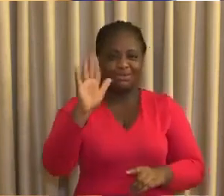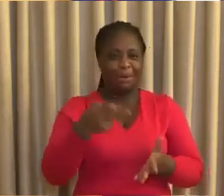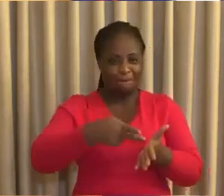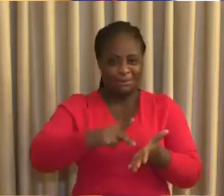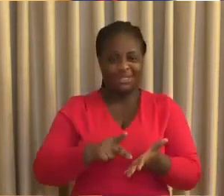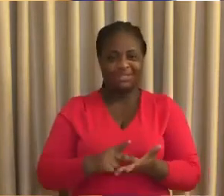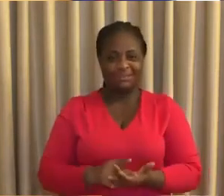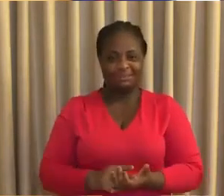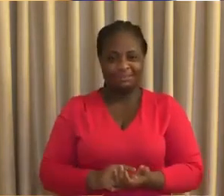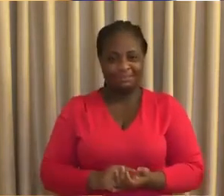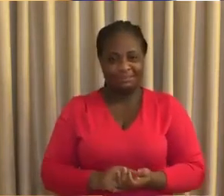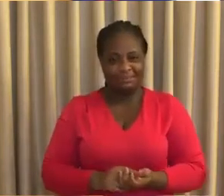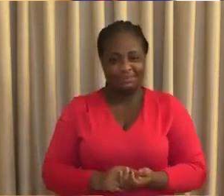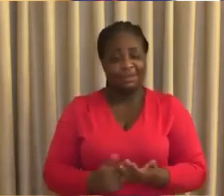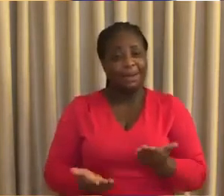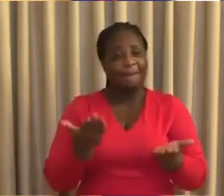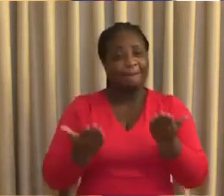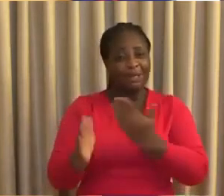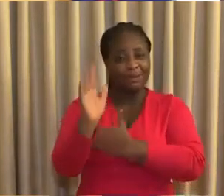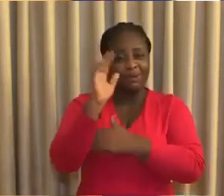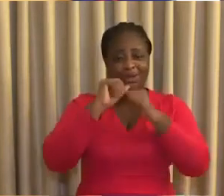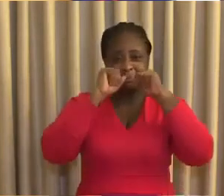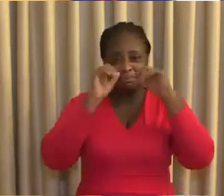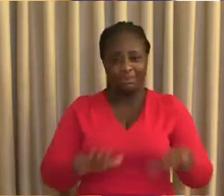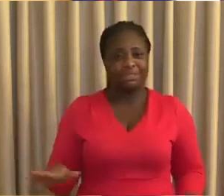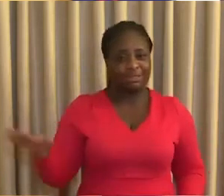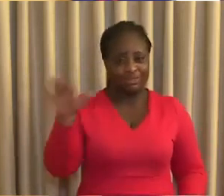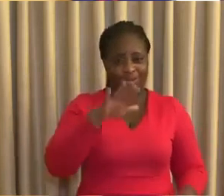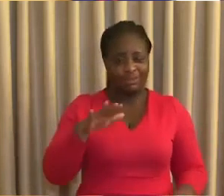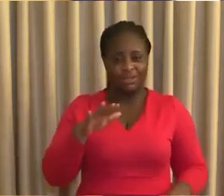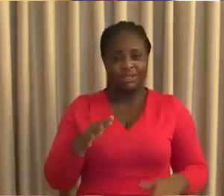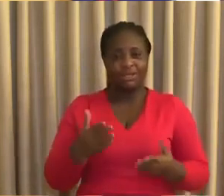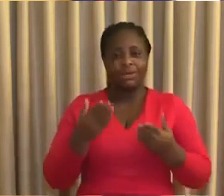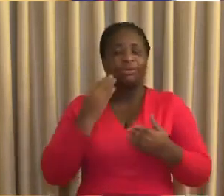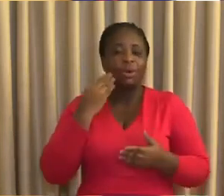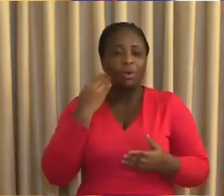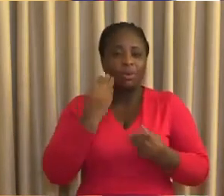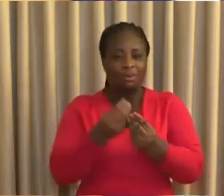May God bless us all and our homeland Ghana, and